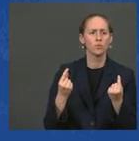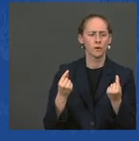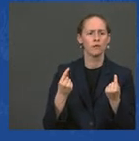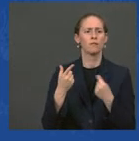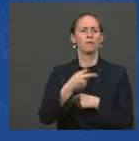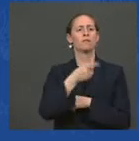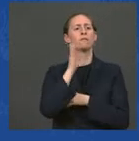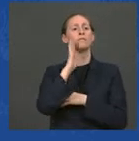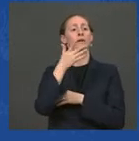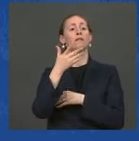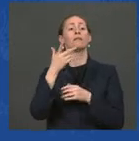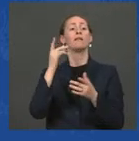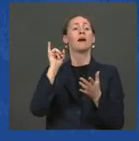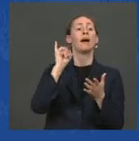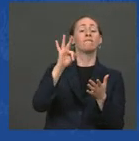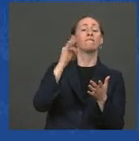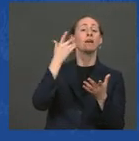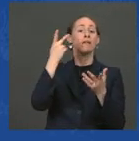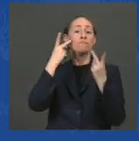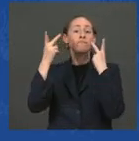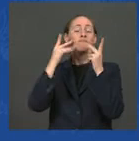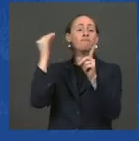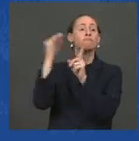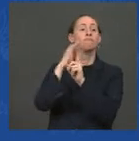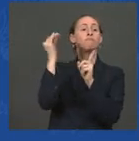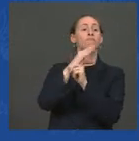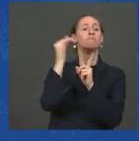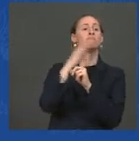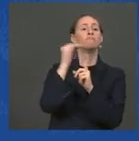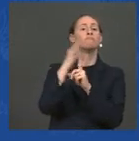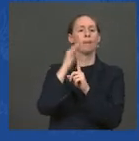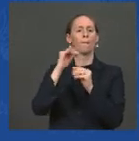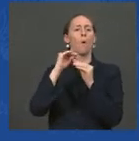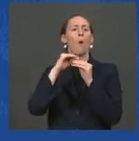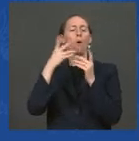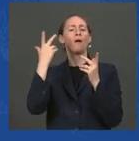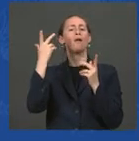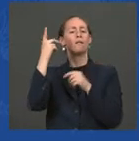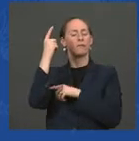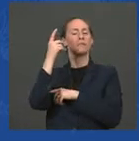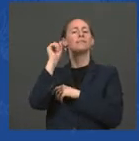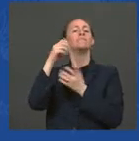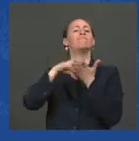words spoken, not different words, spoken,